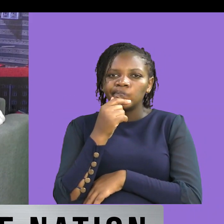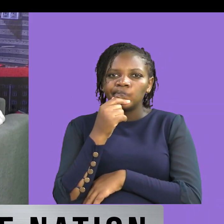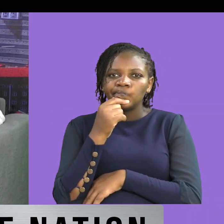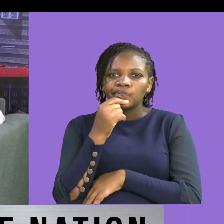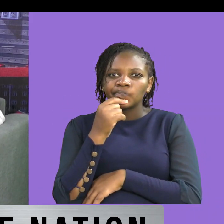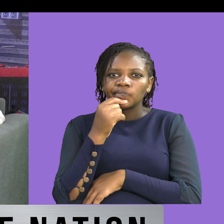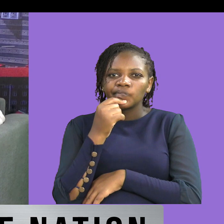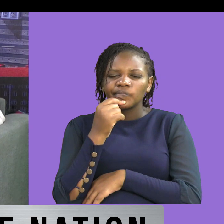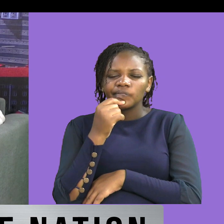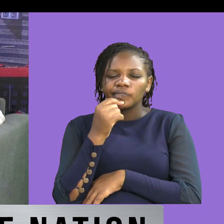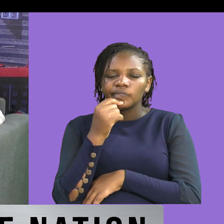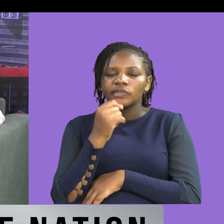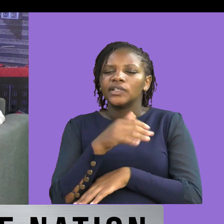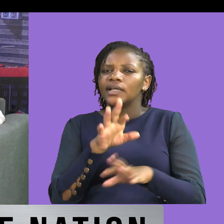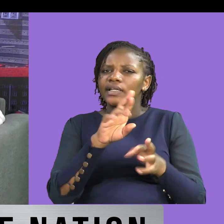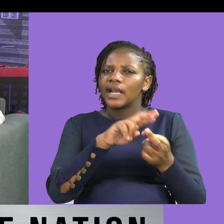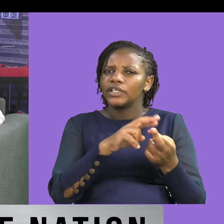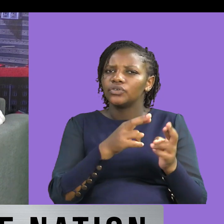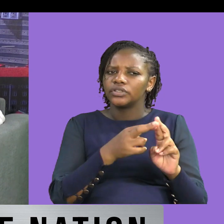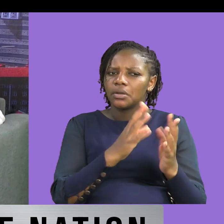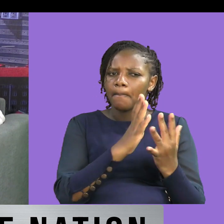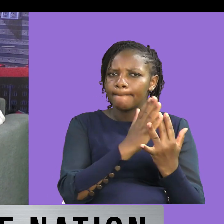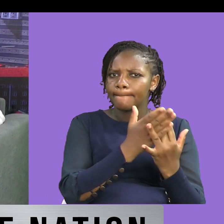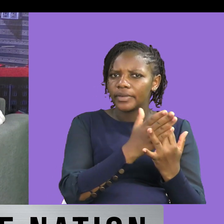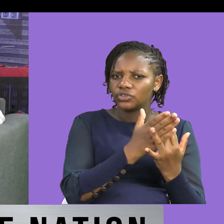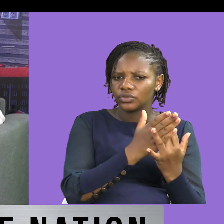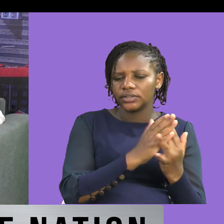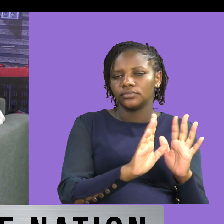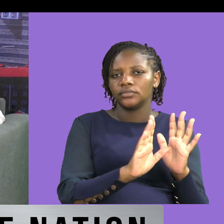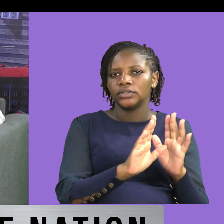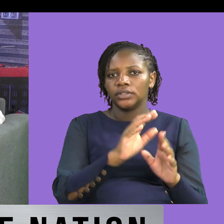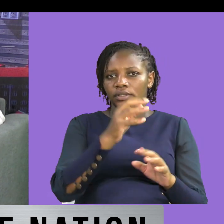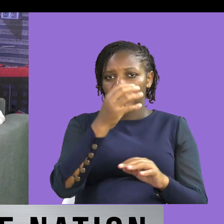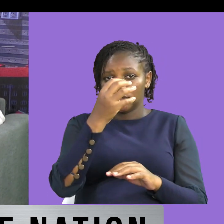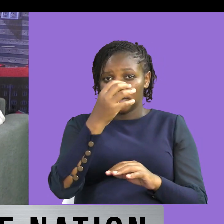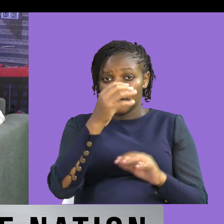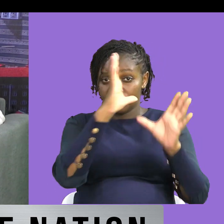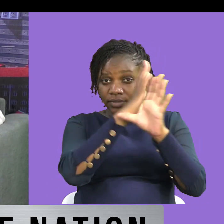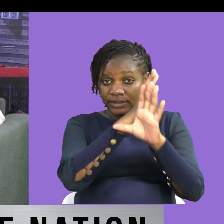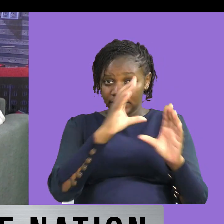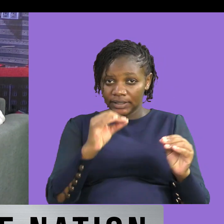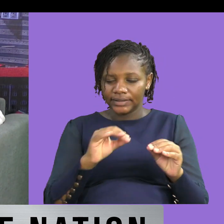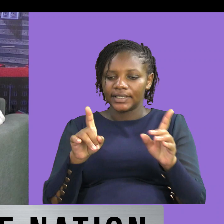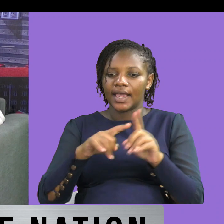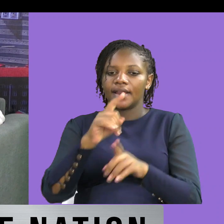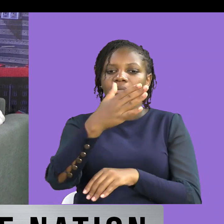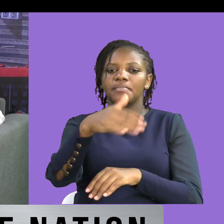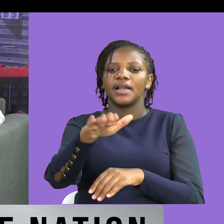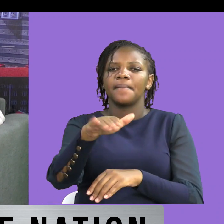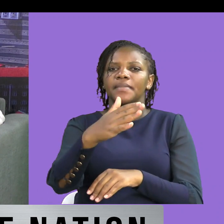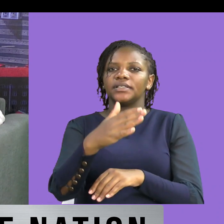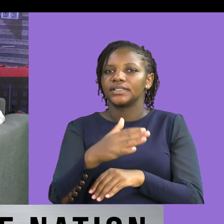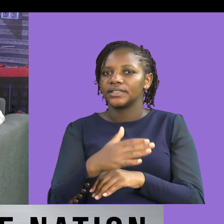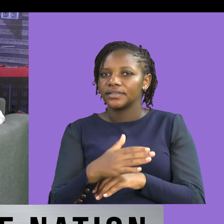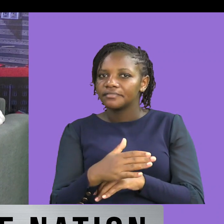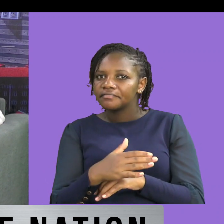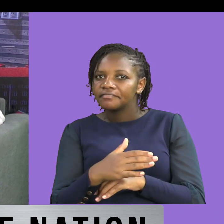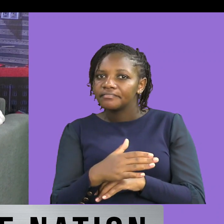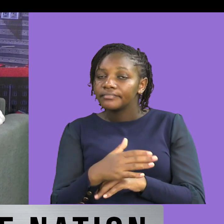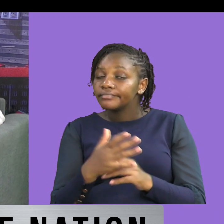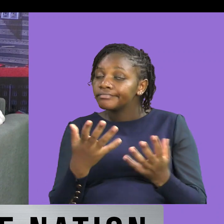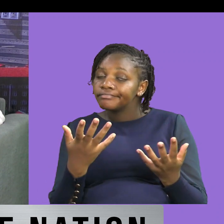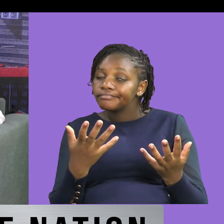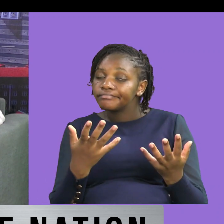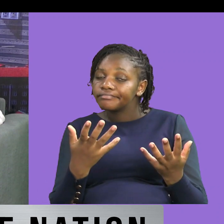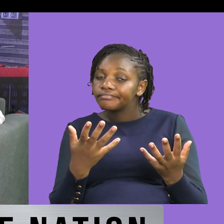How do you rate it? The relationship between the legislature and the executive 1 year down the line. Oh, Jonah,